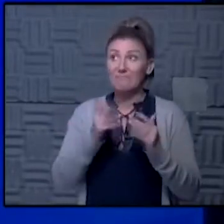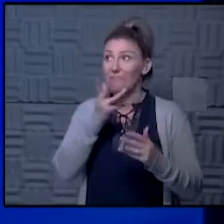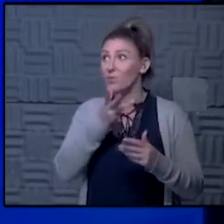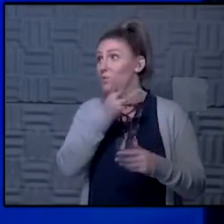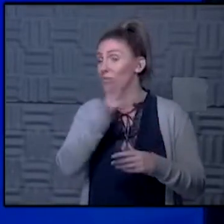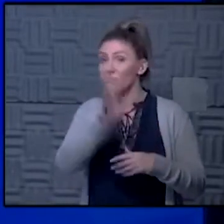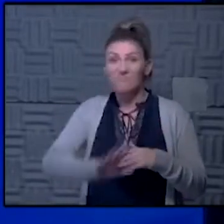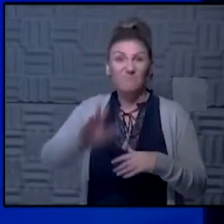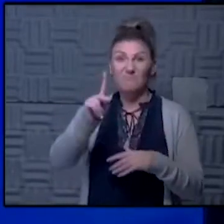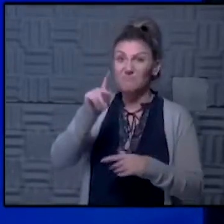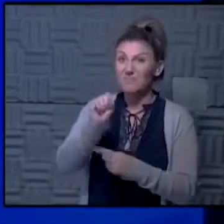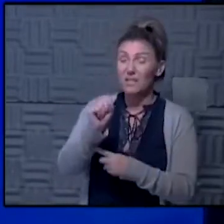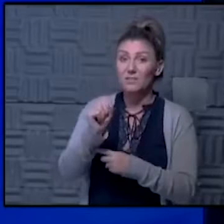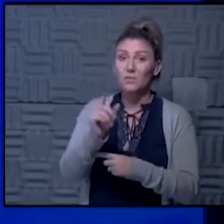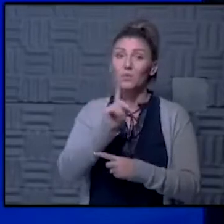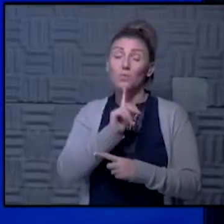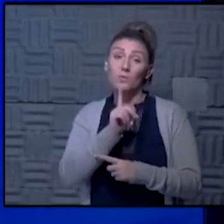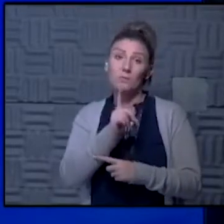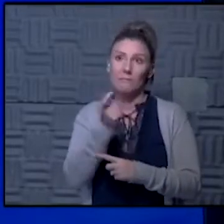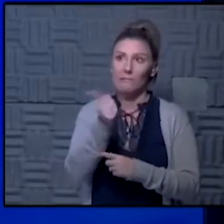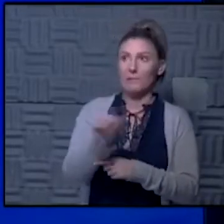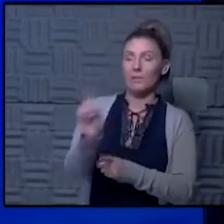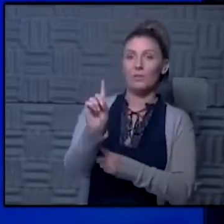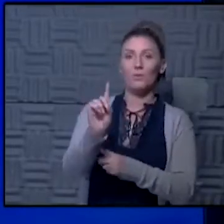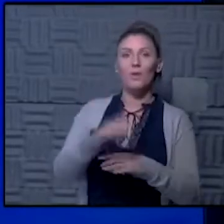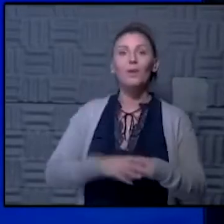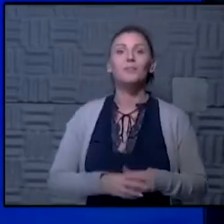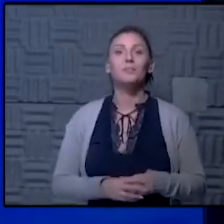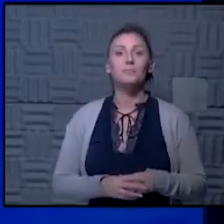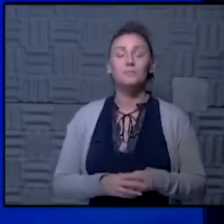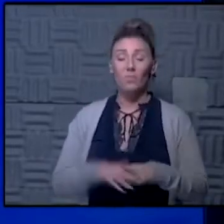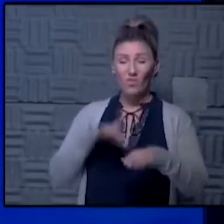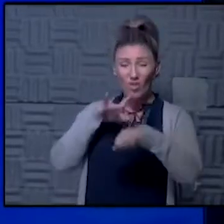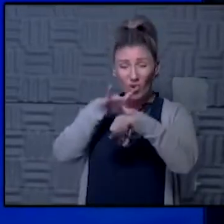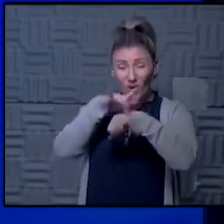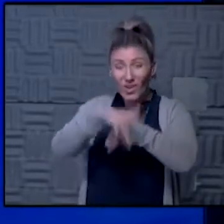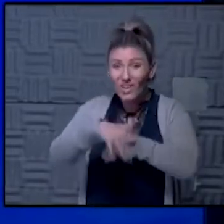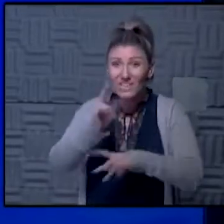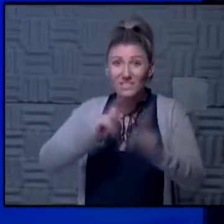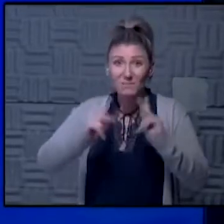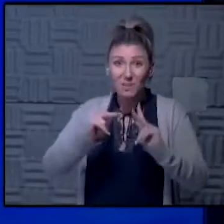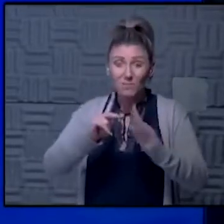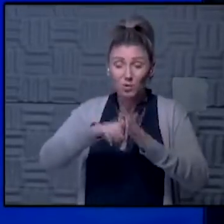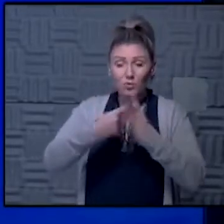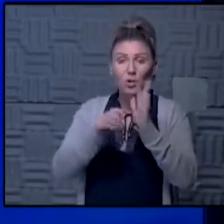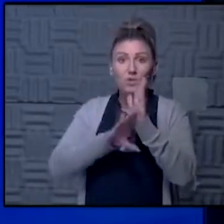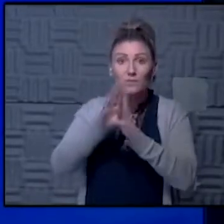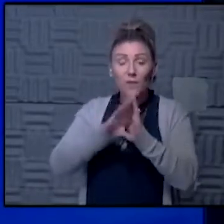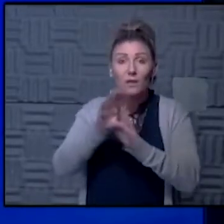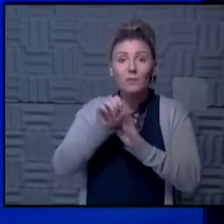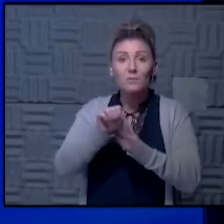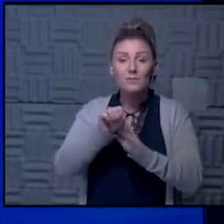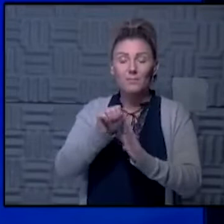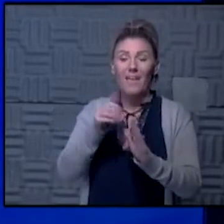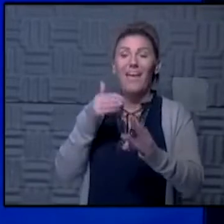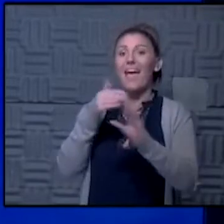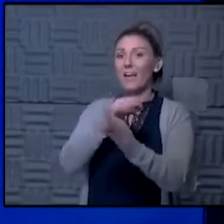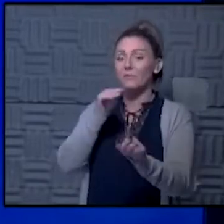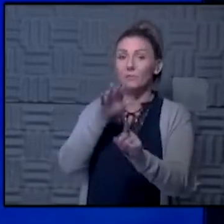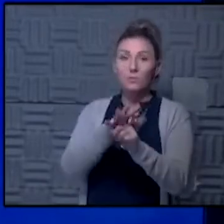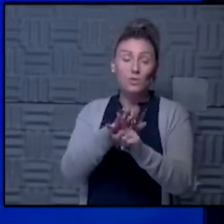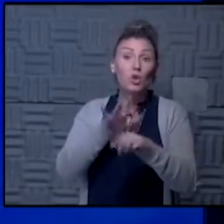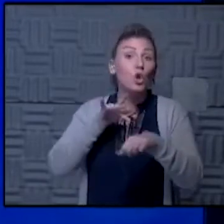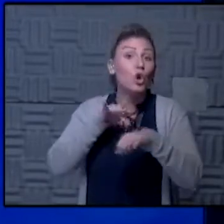areas across Kansas or really anywhere else. And probably the earliest that people start to develop symptoms after an exposure,